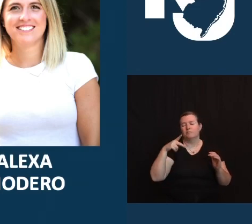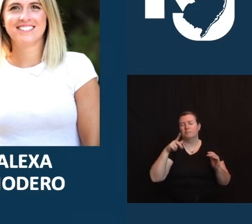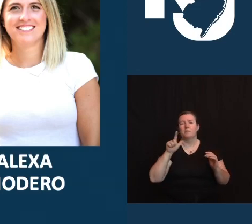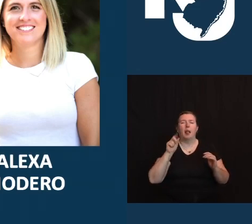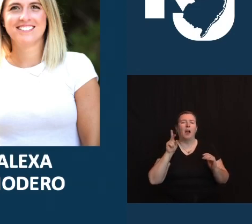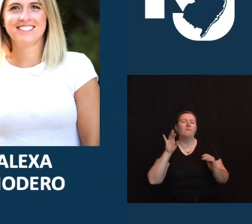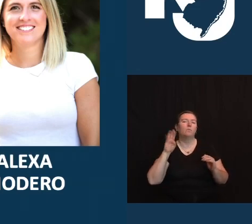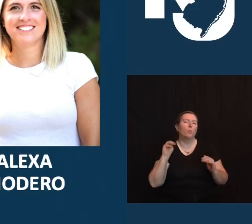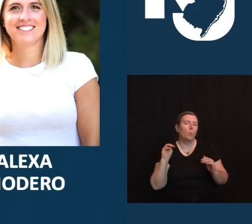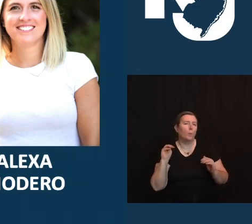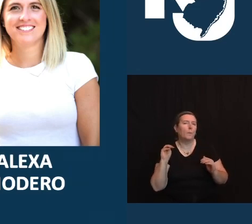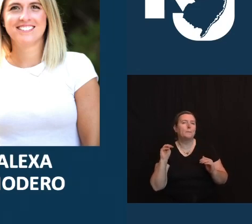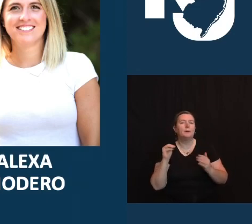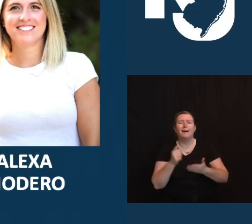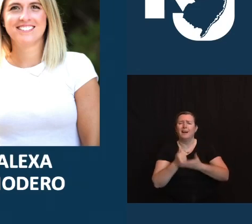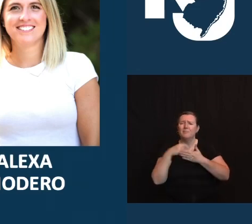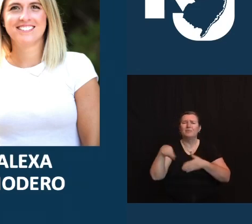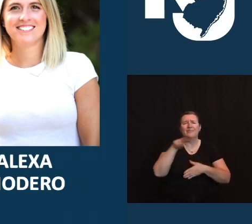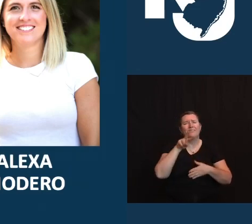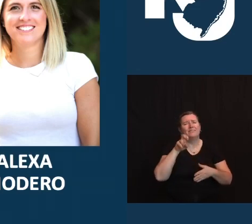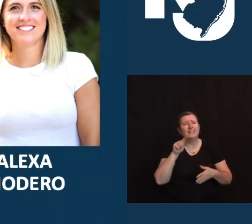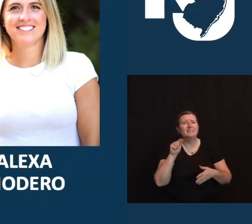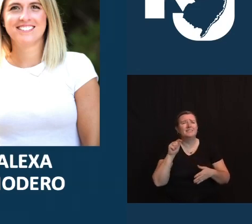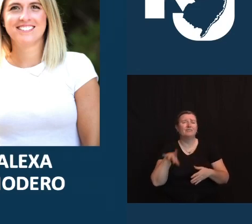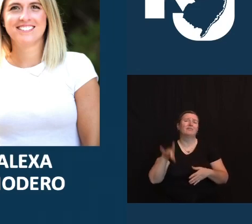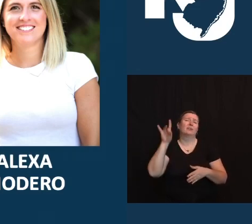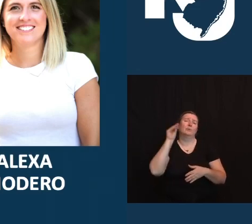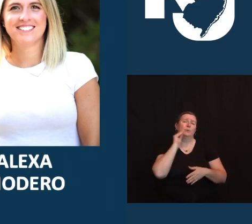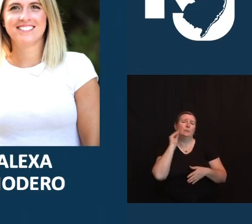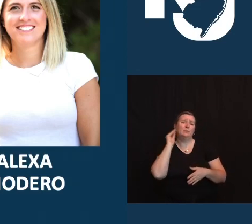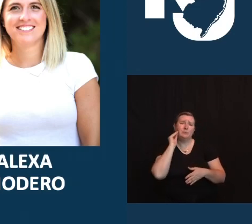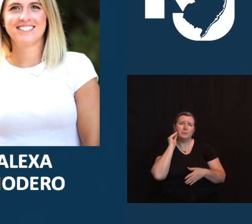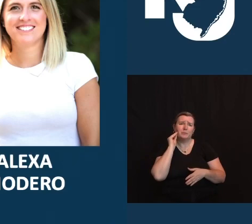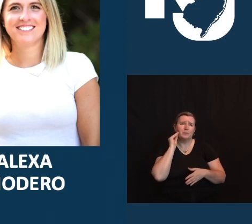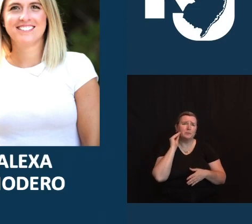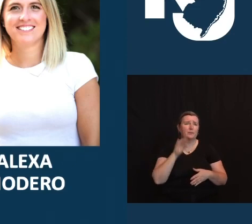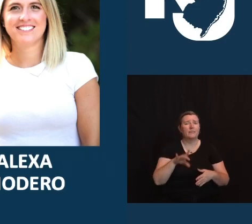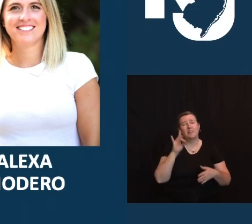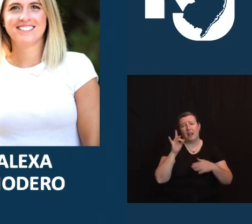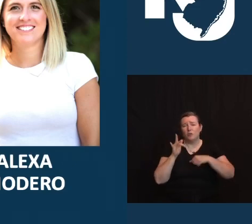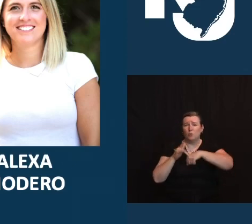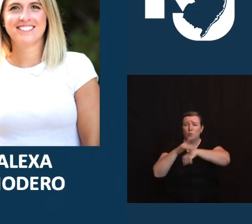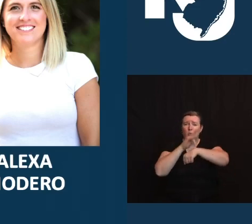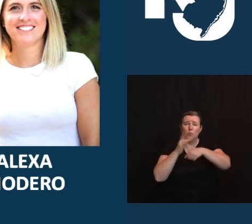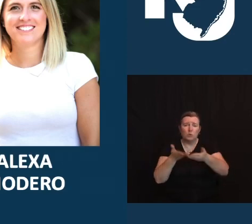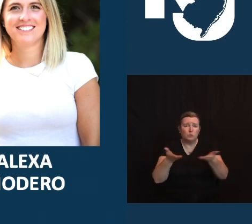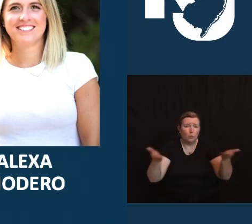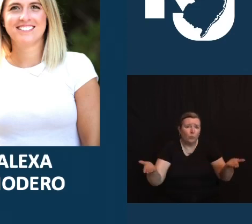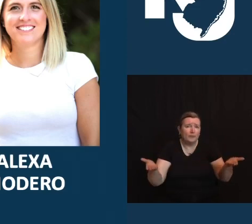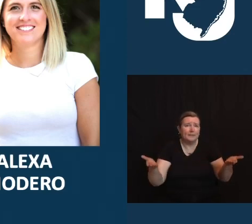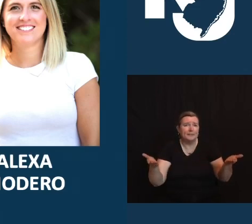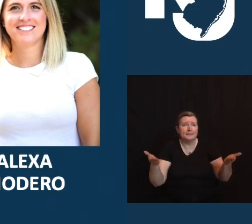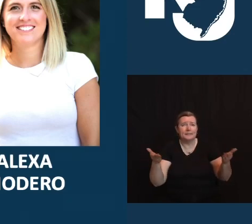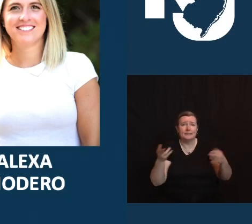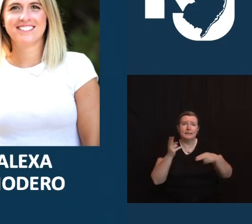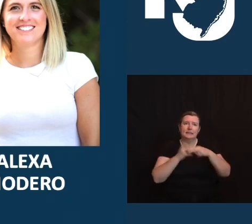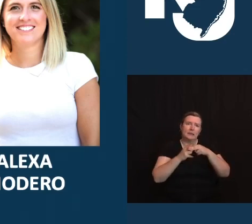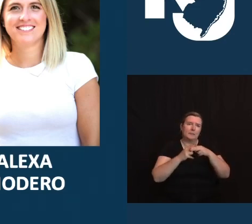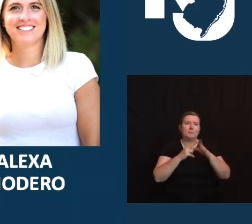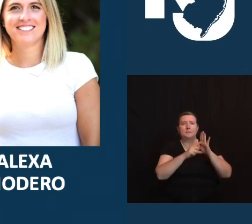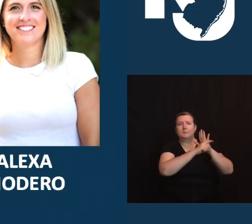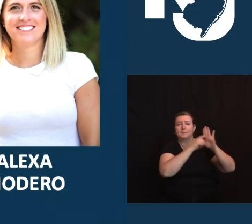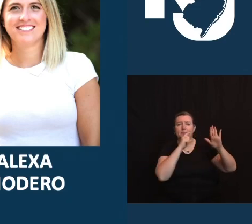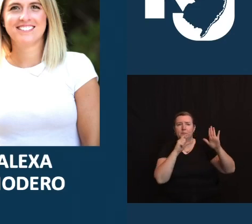programs and resources tailored to their needs. It's called Roger in uppercase, customized for veterans of